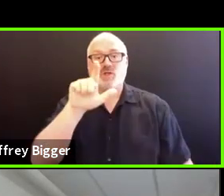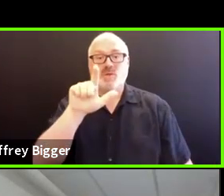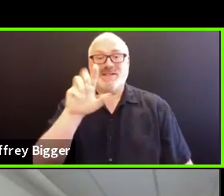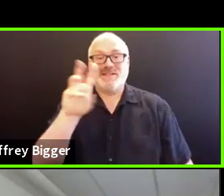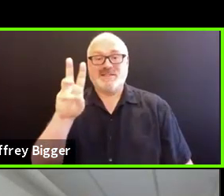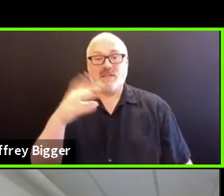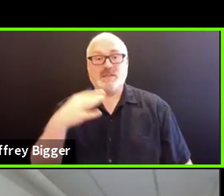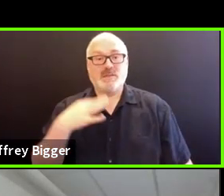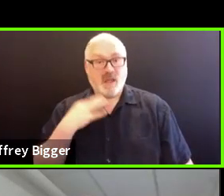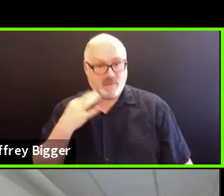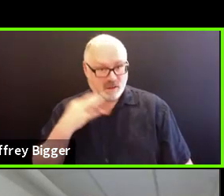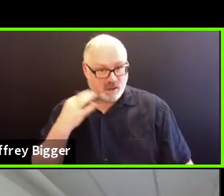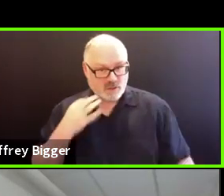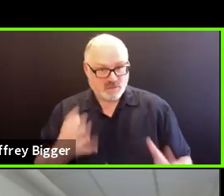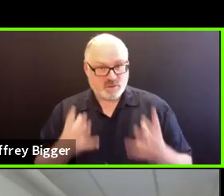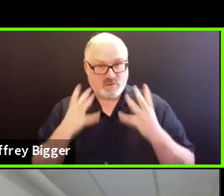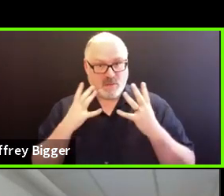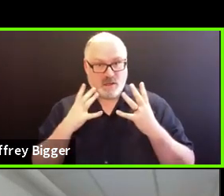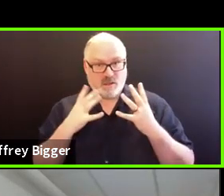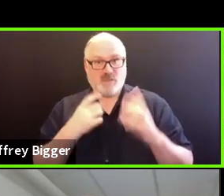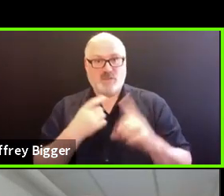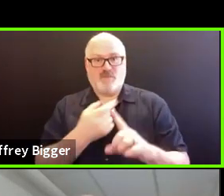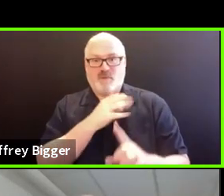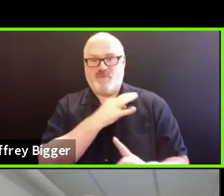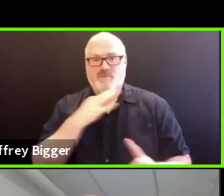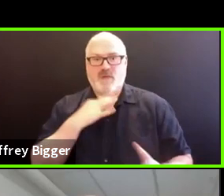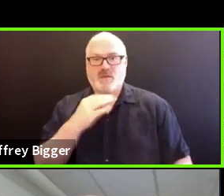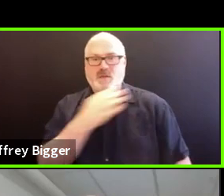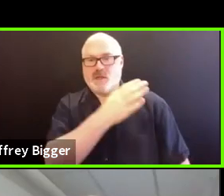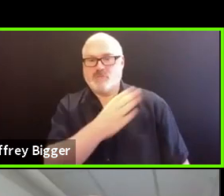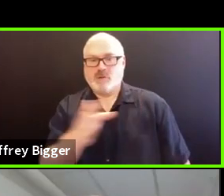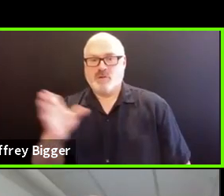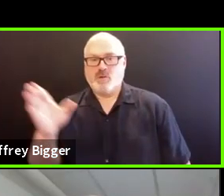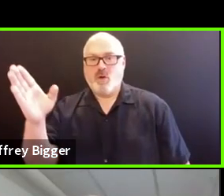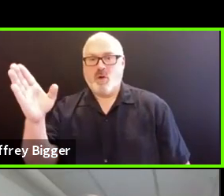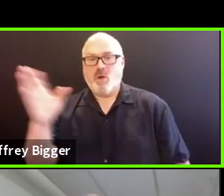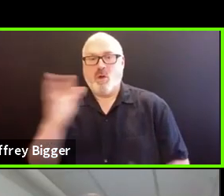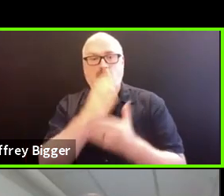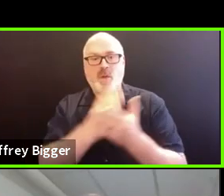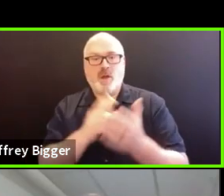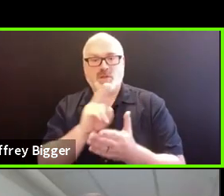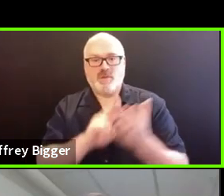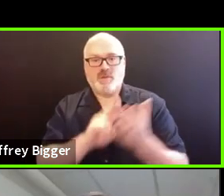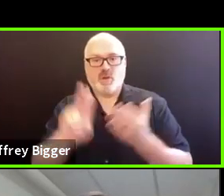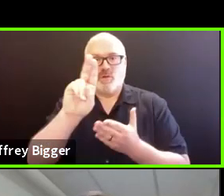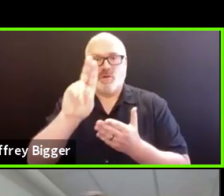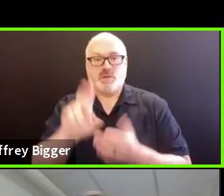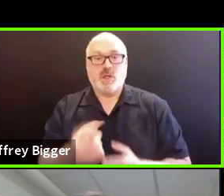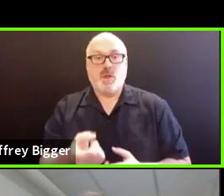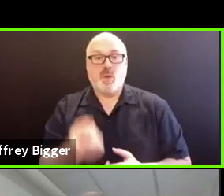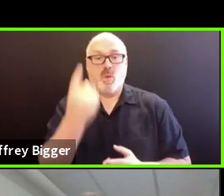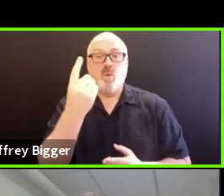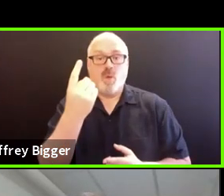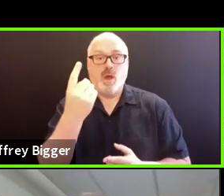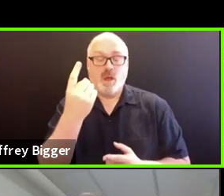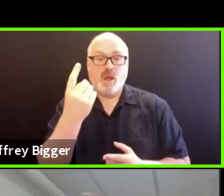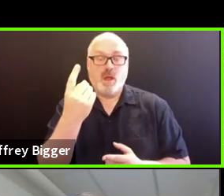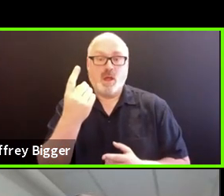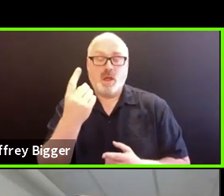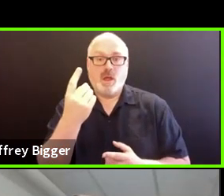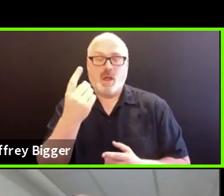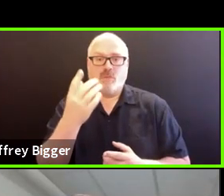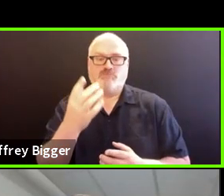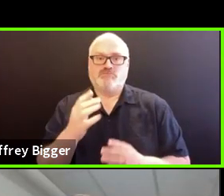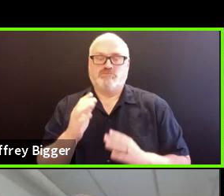applications for sabbatical from faculty across all units of the university. One of those was